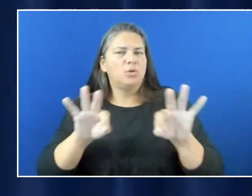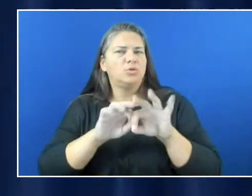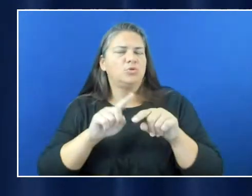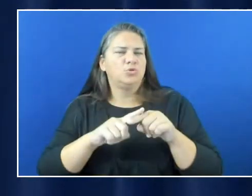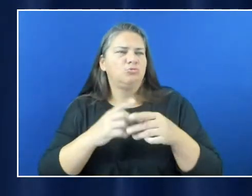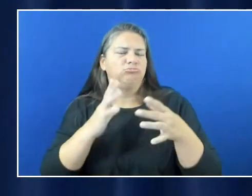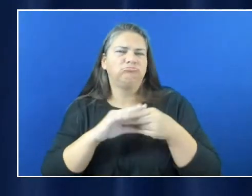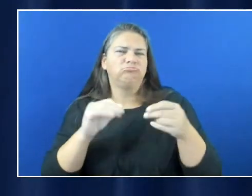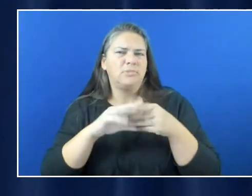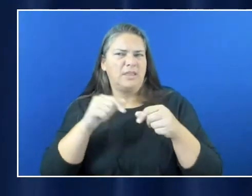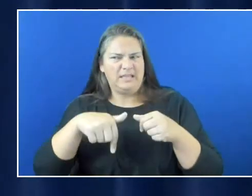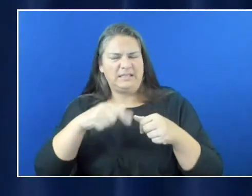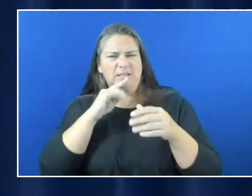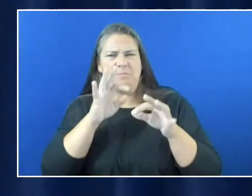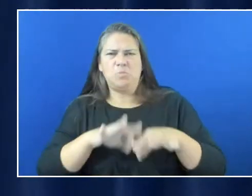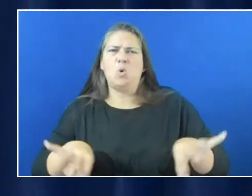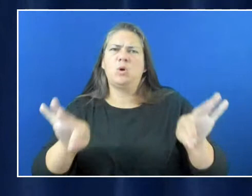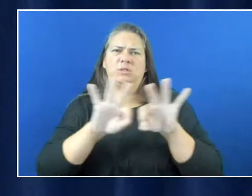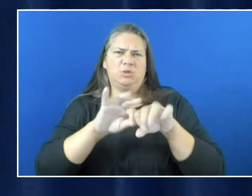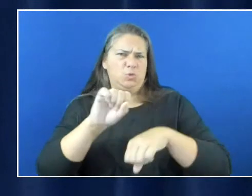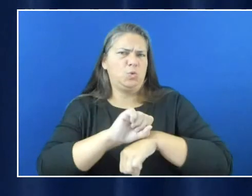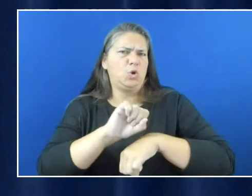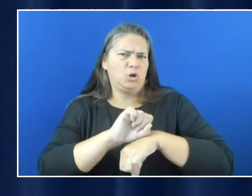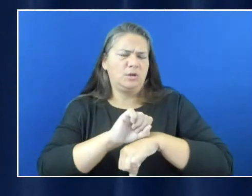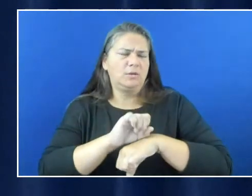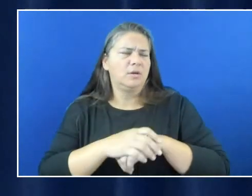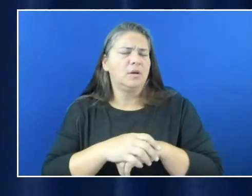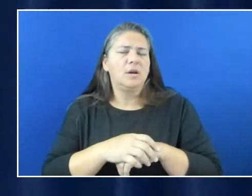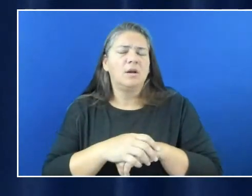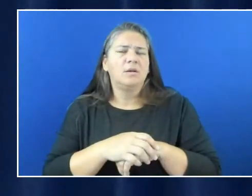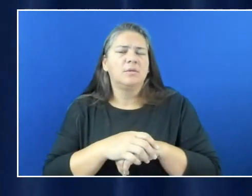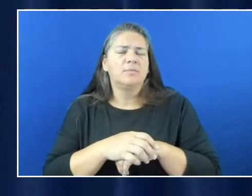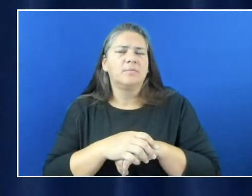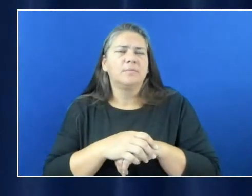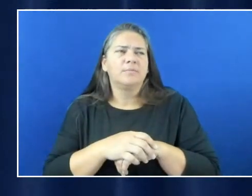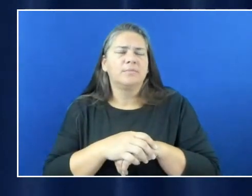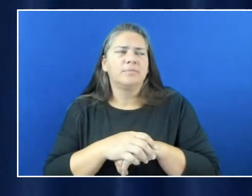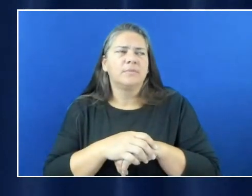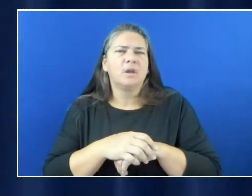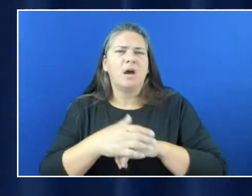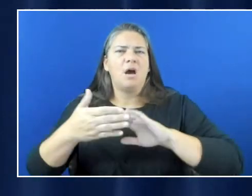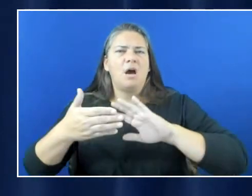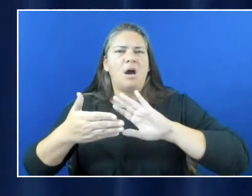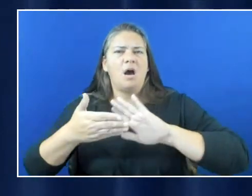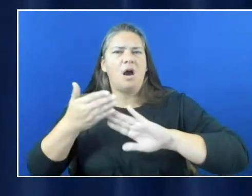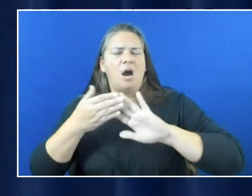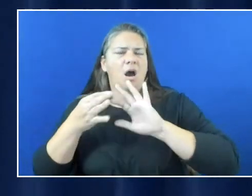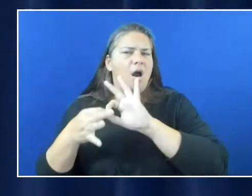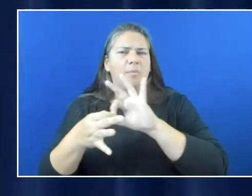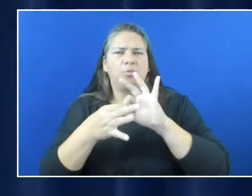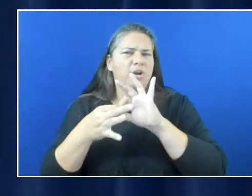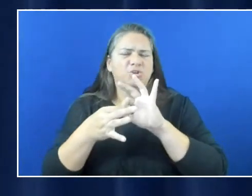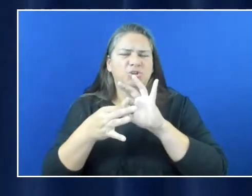work. Operation United Front is what happens when we put agency